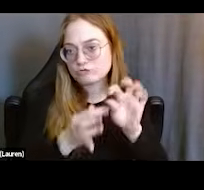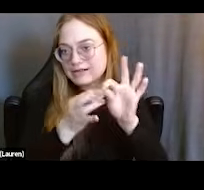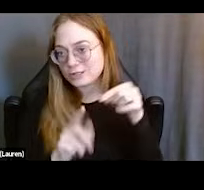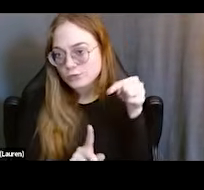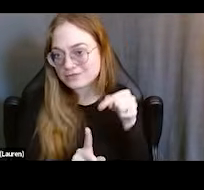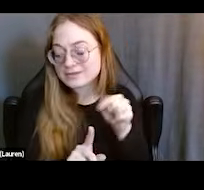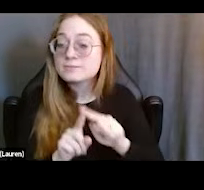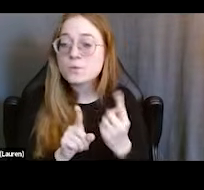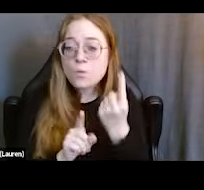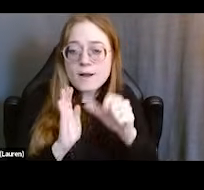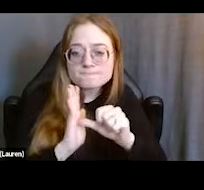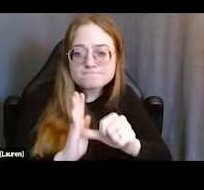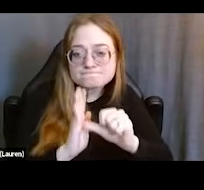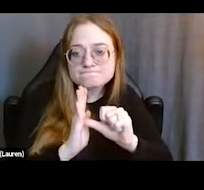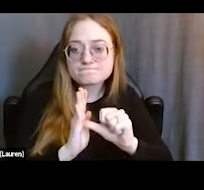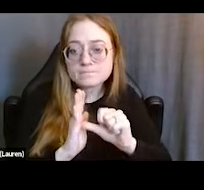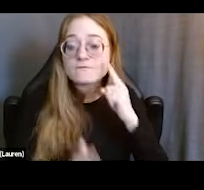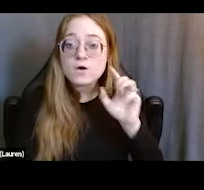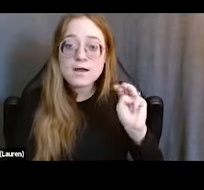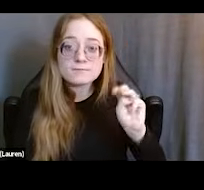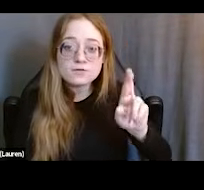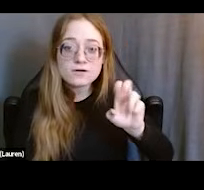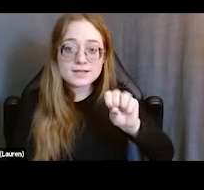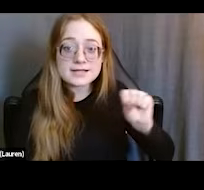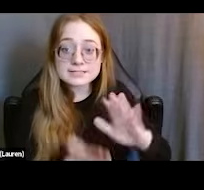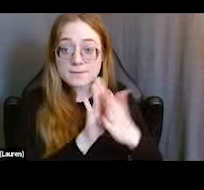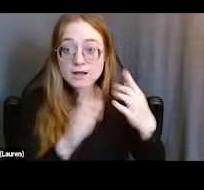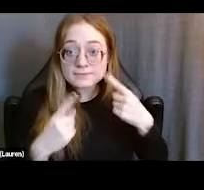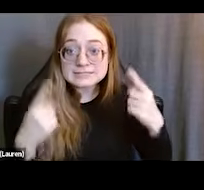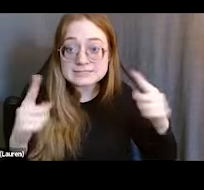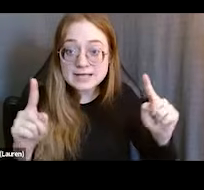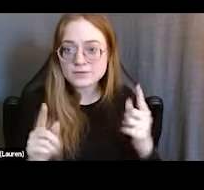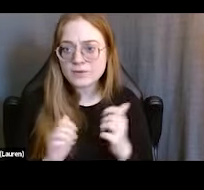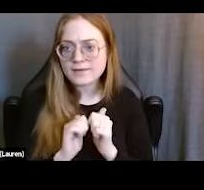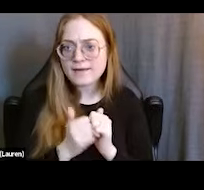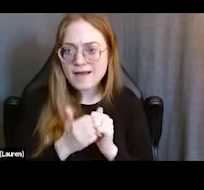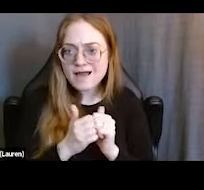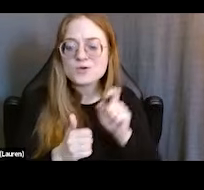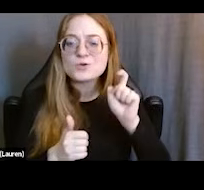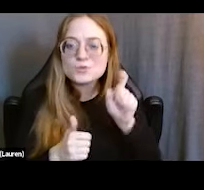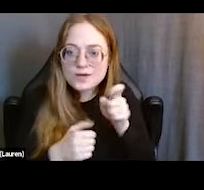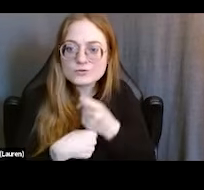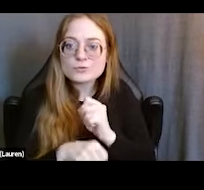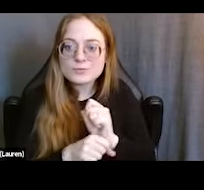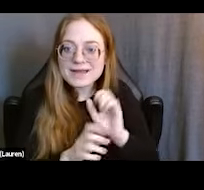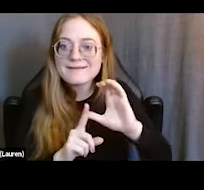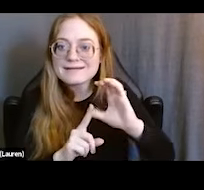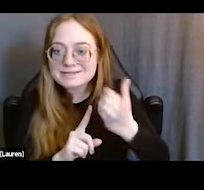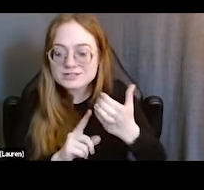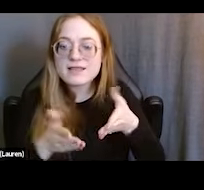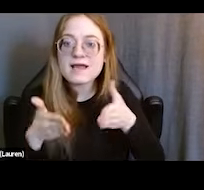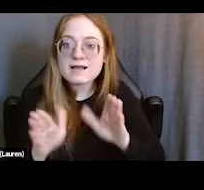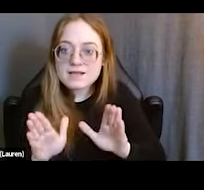to emphasize, that in order for mobile response and stabilization to be successful, you have to create the conditions that allow the shifts in the language and the